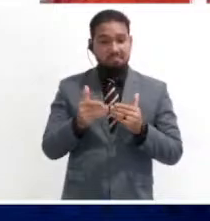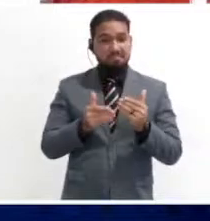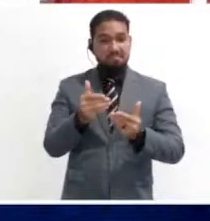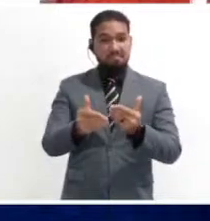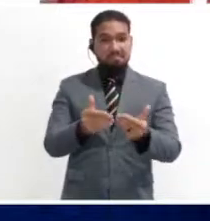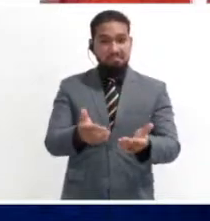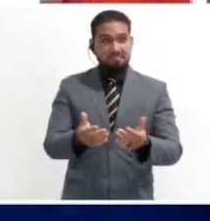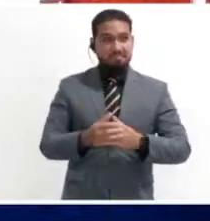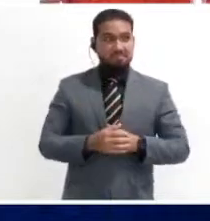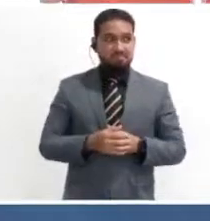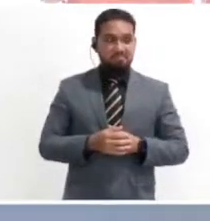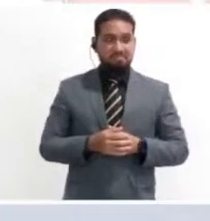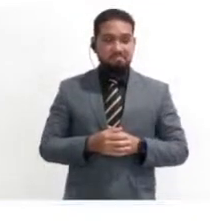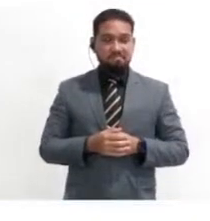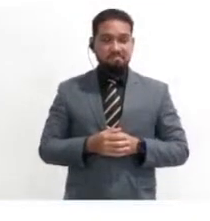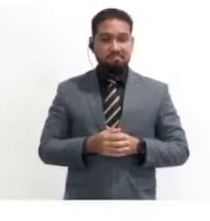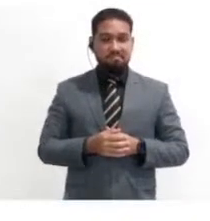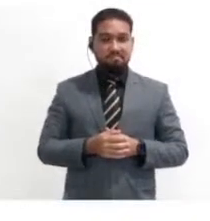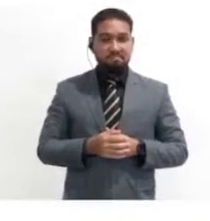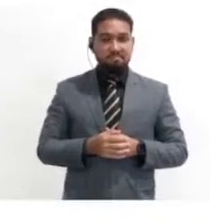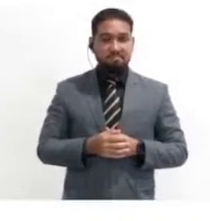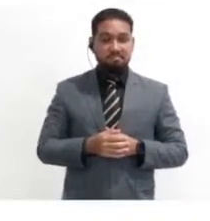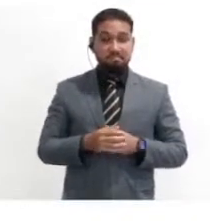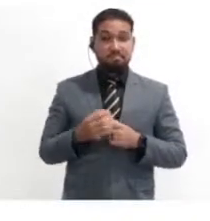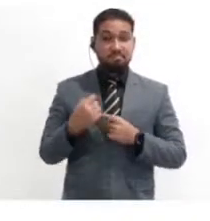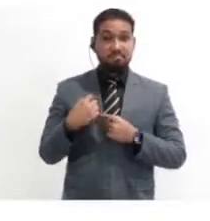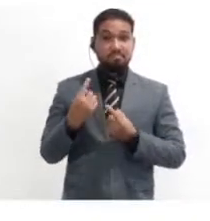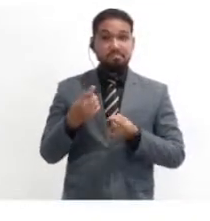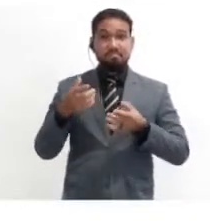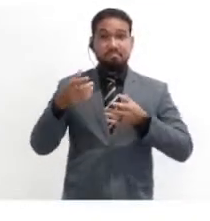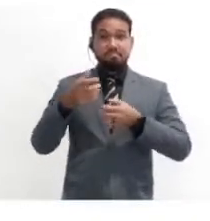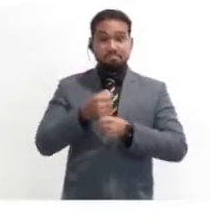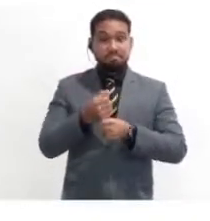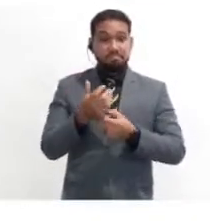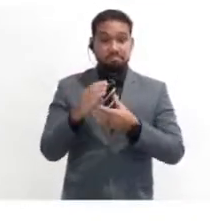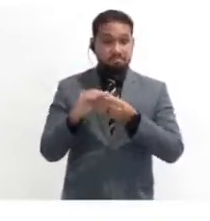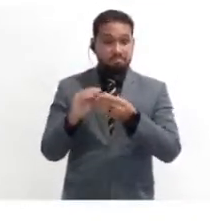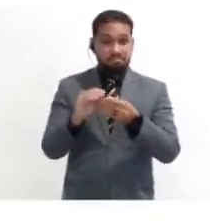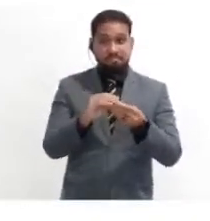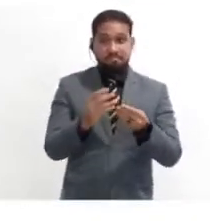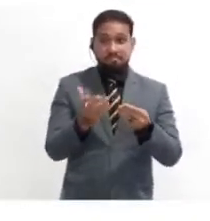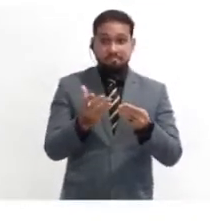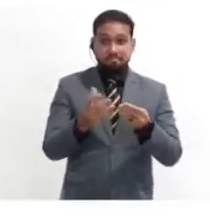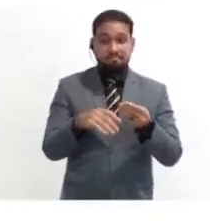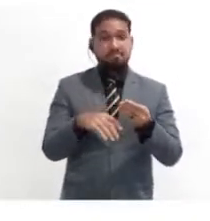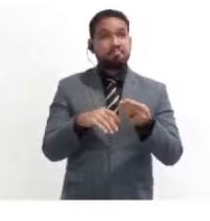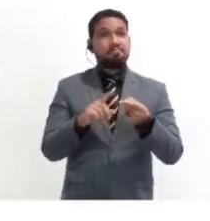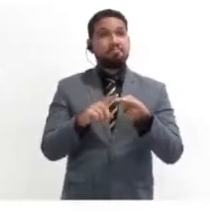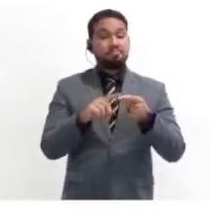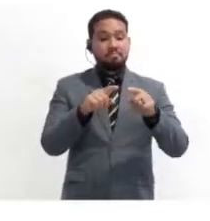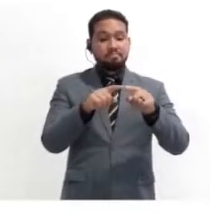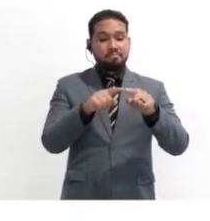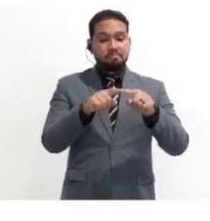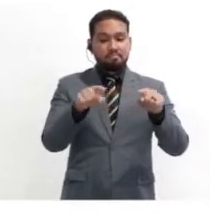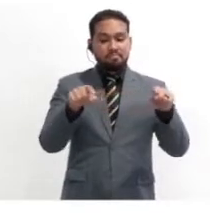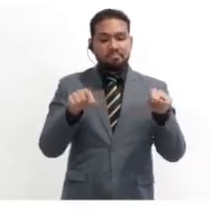printed circuit boards and that laminate substrates are essentially an extension of printed circuit board